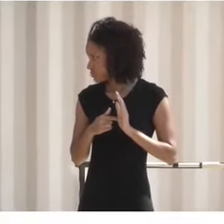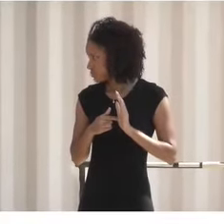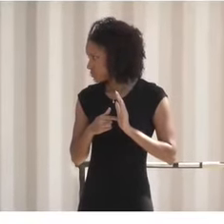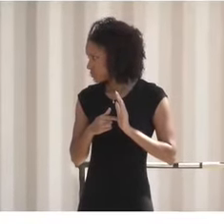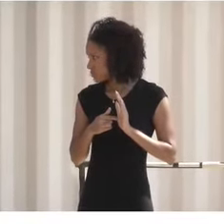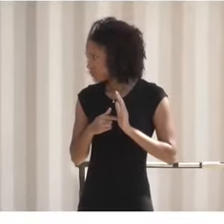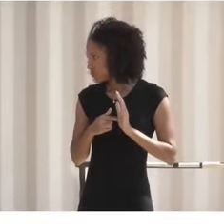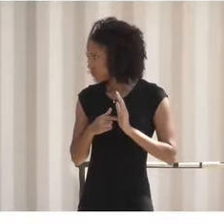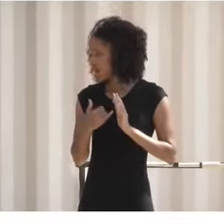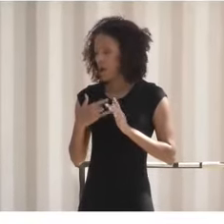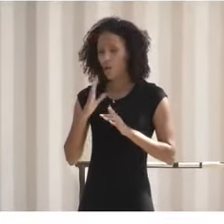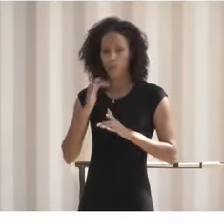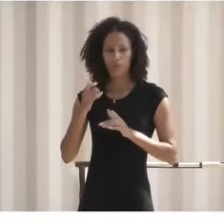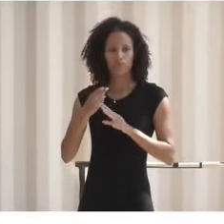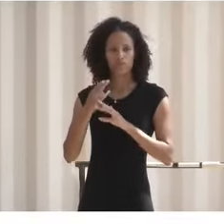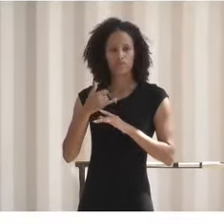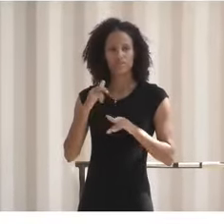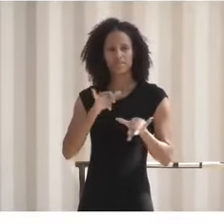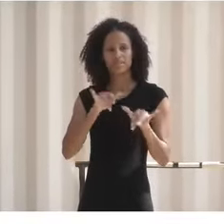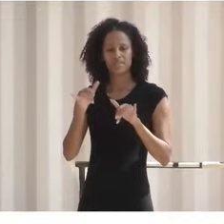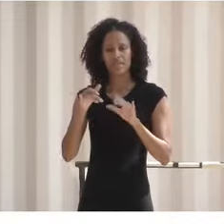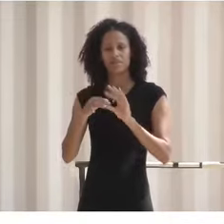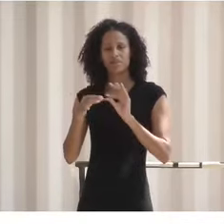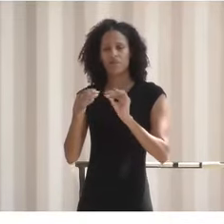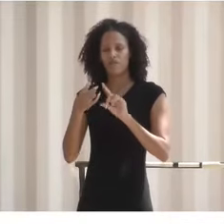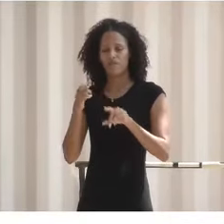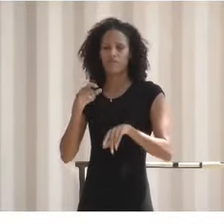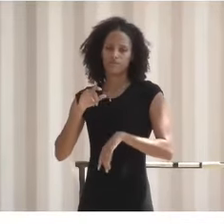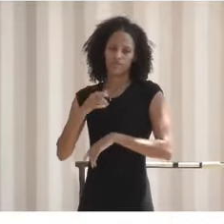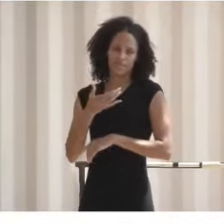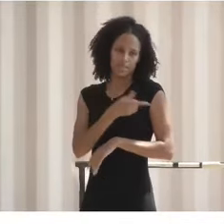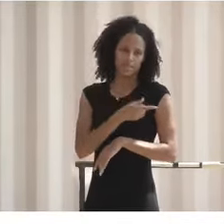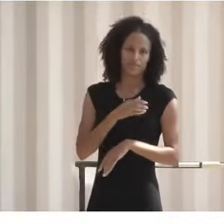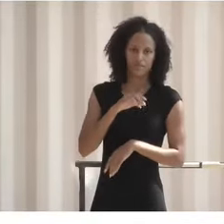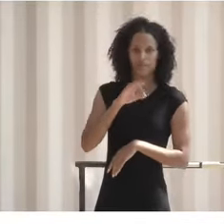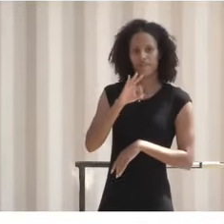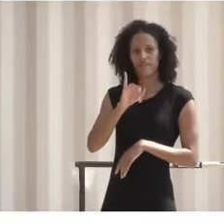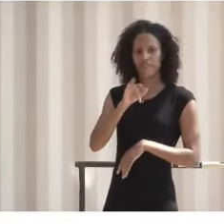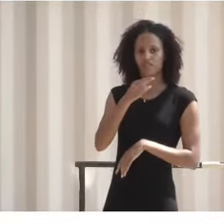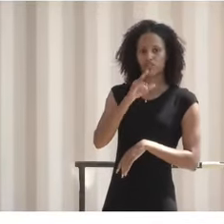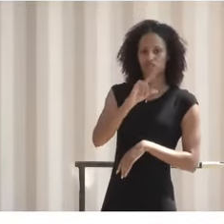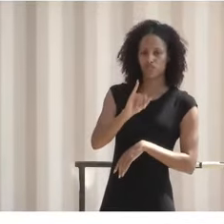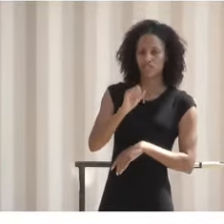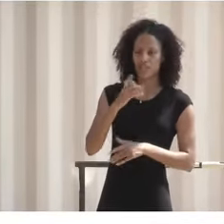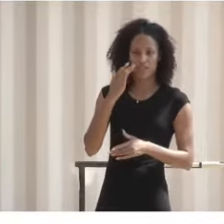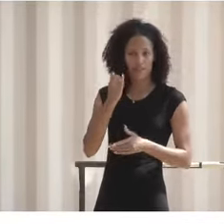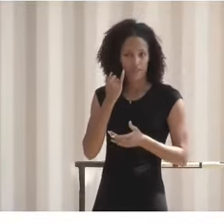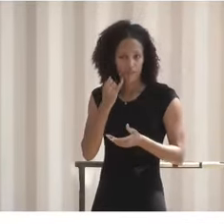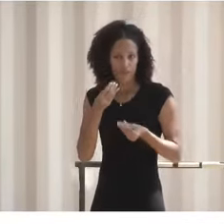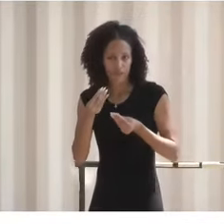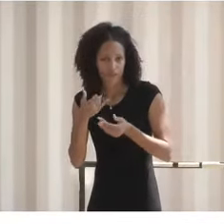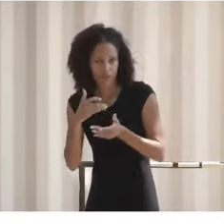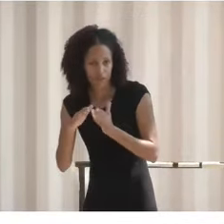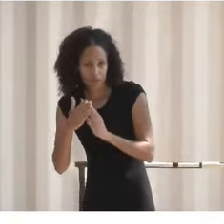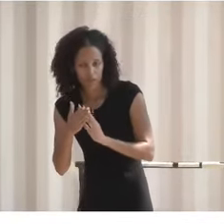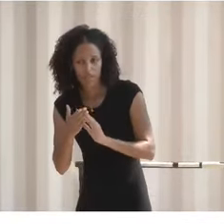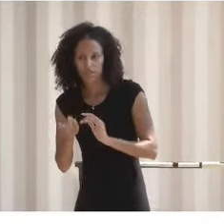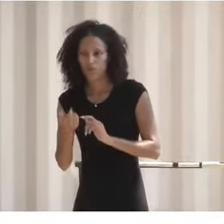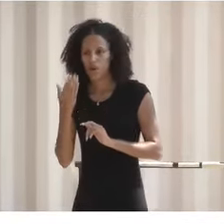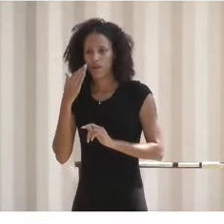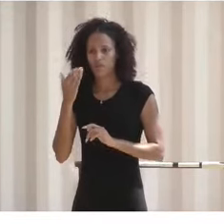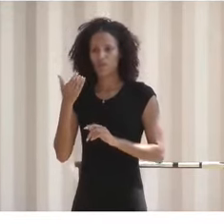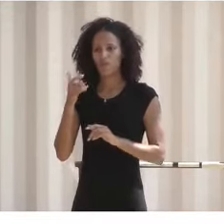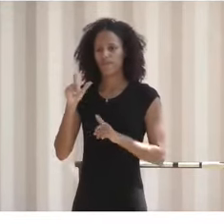use the same statement my colleague here from Fiji used: when you empower a woman, you empower the community. Because out of the